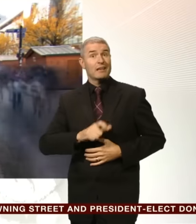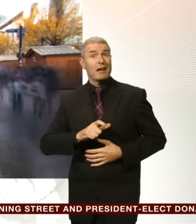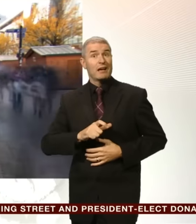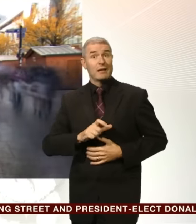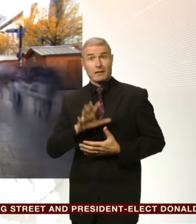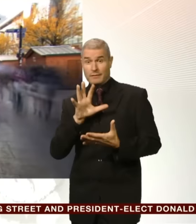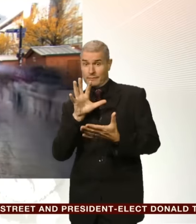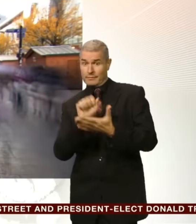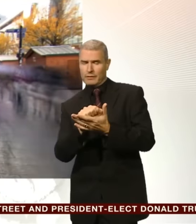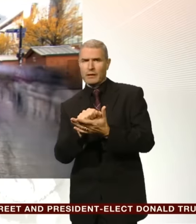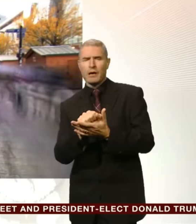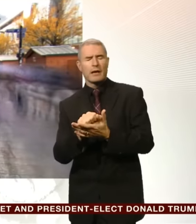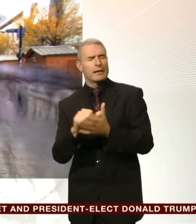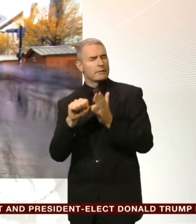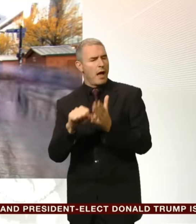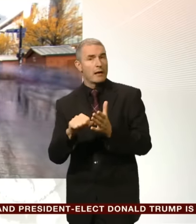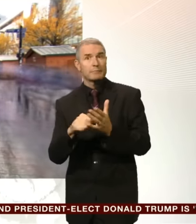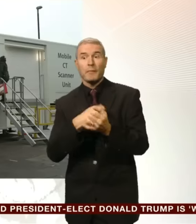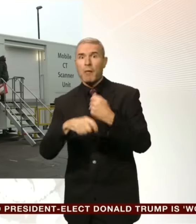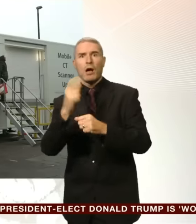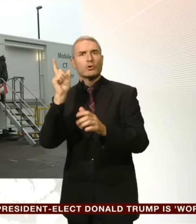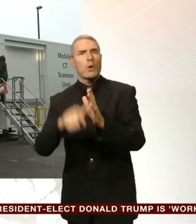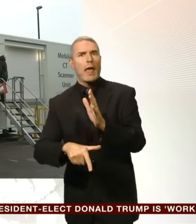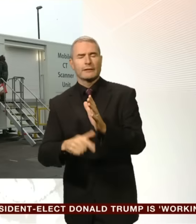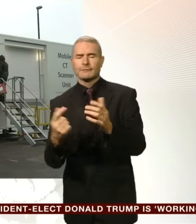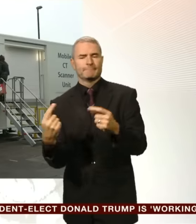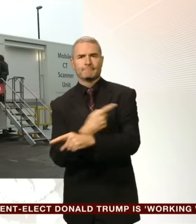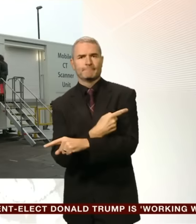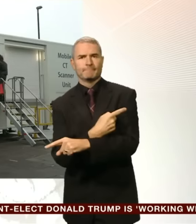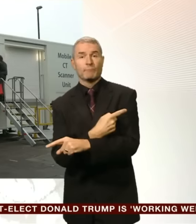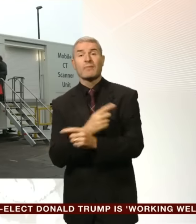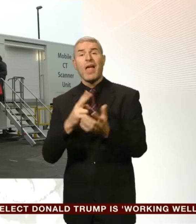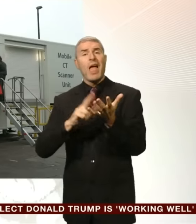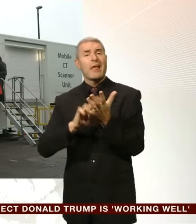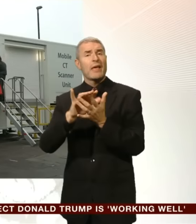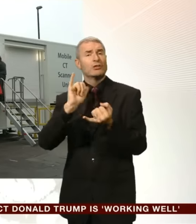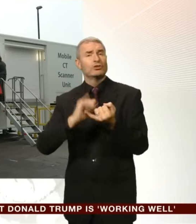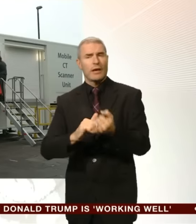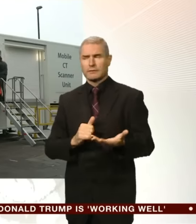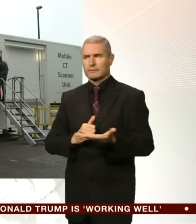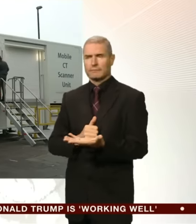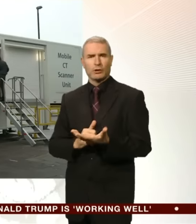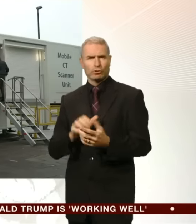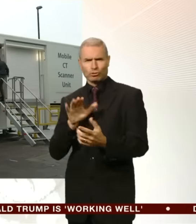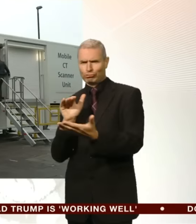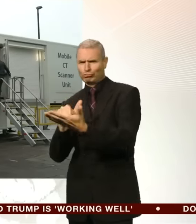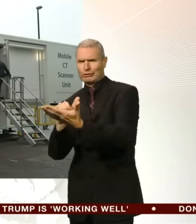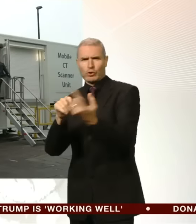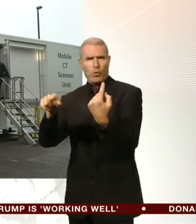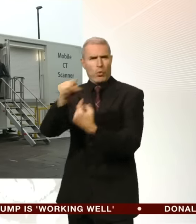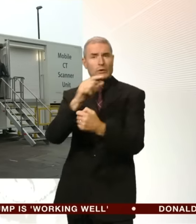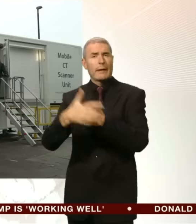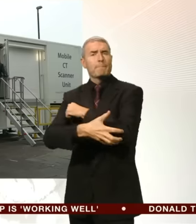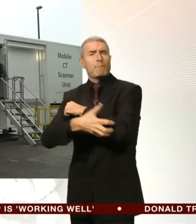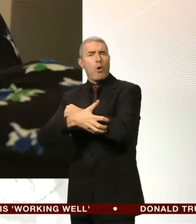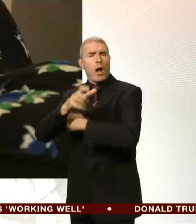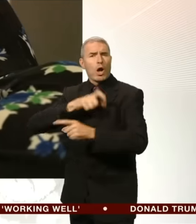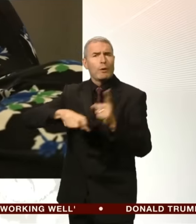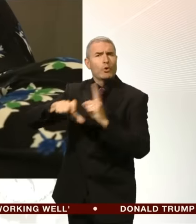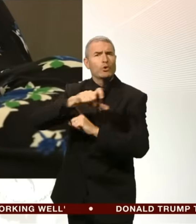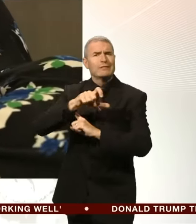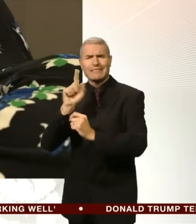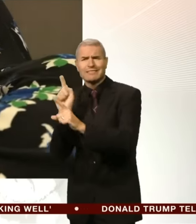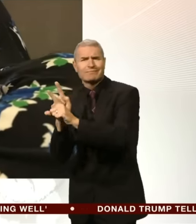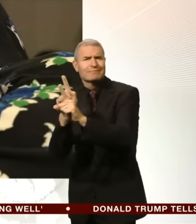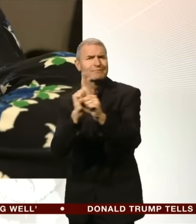extremely hard to spot until it's too late. The NHS has sometimes struggled to reach those in poorer communities who are